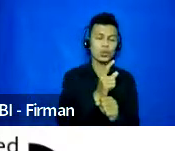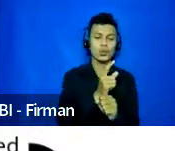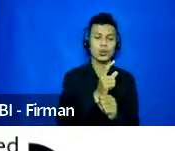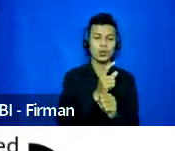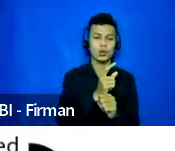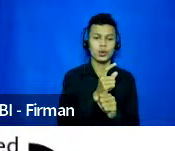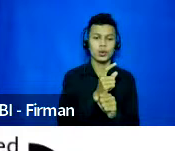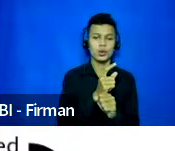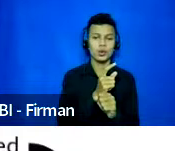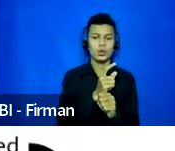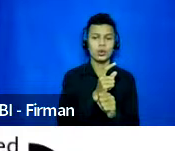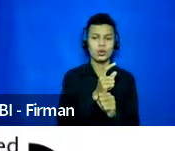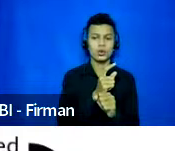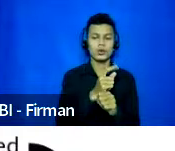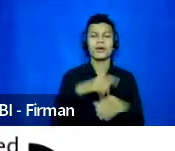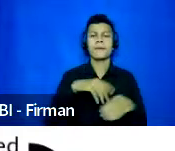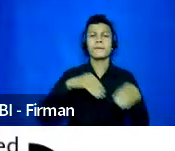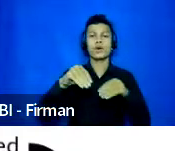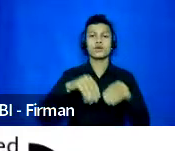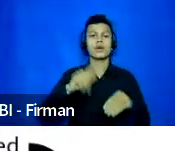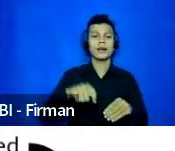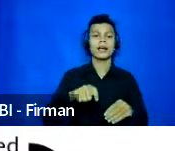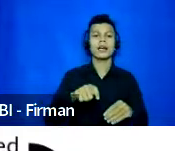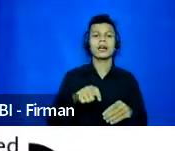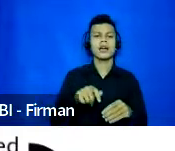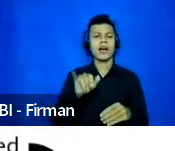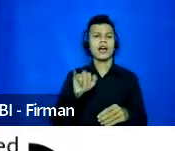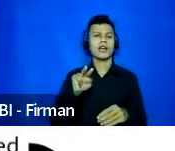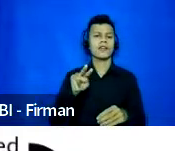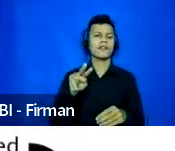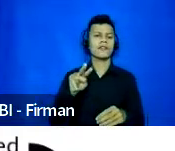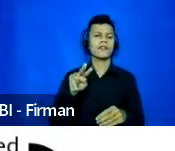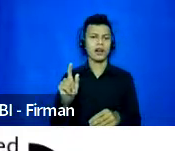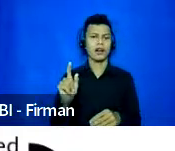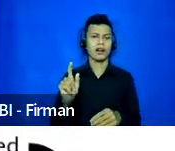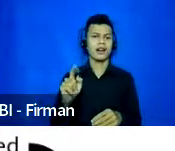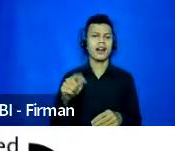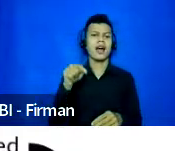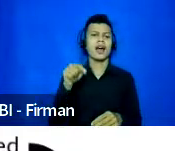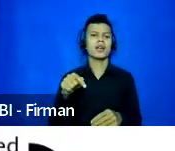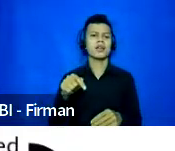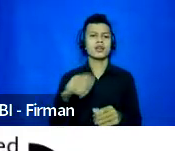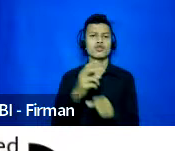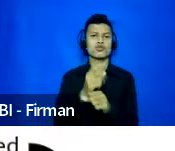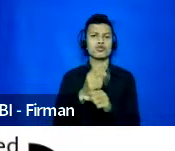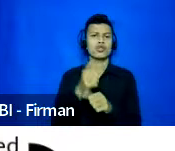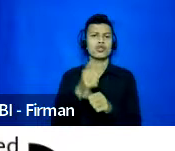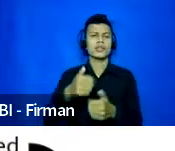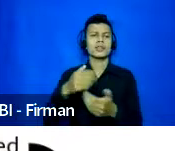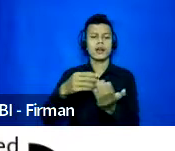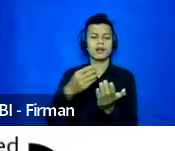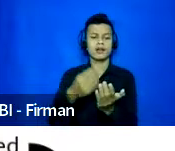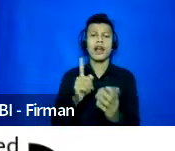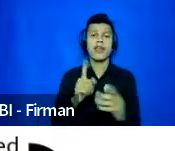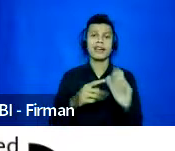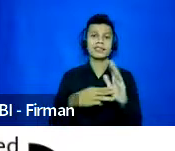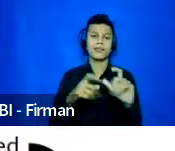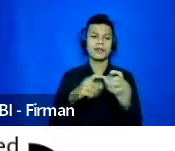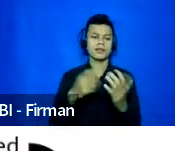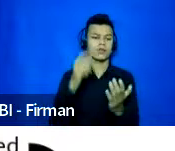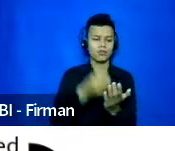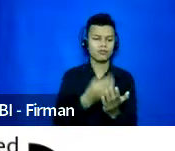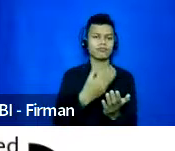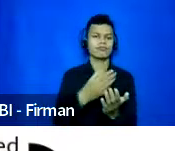and they also sent reminders through SMS. In Nepal, we established digital hangouts with teachers or